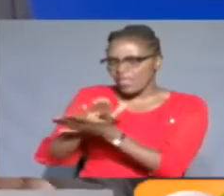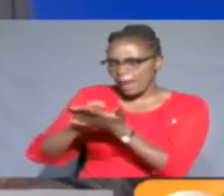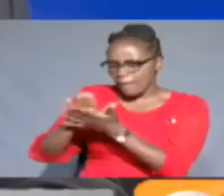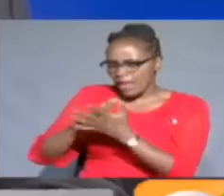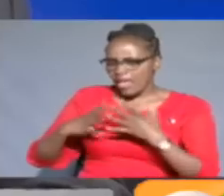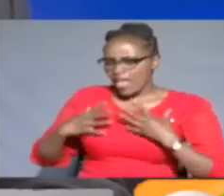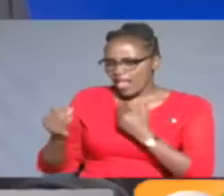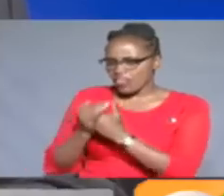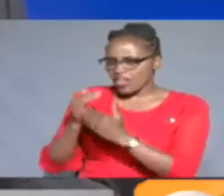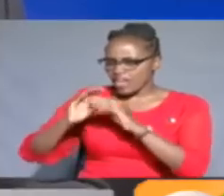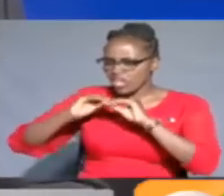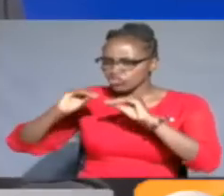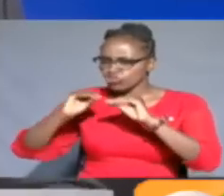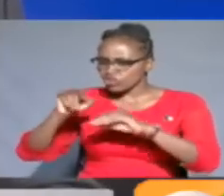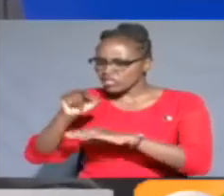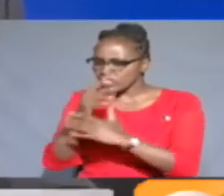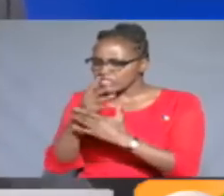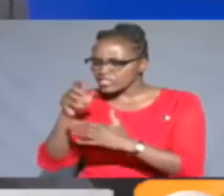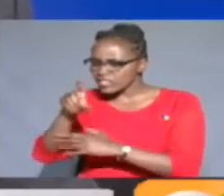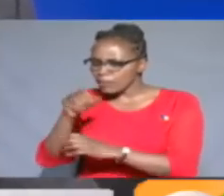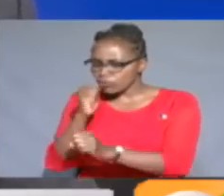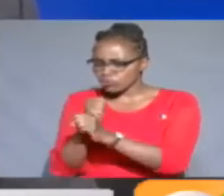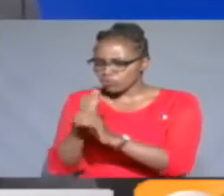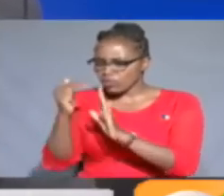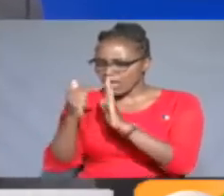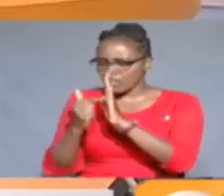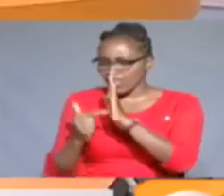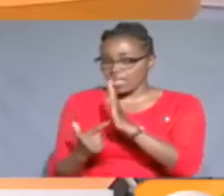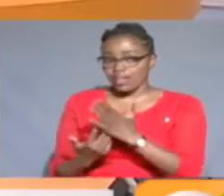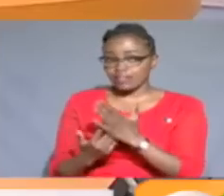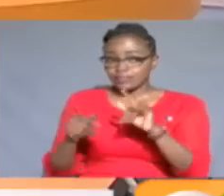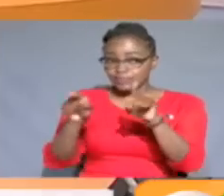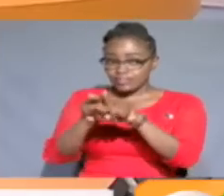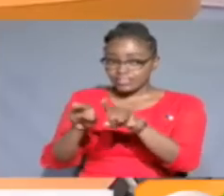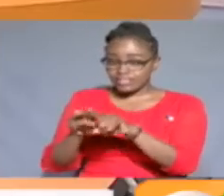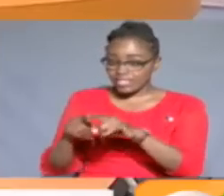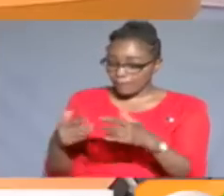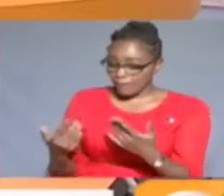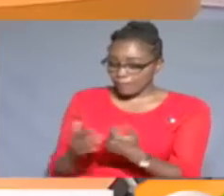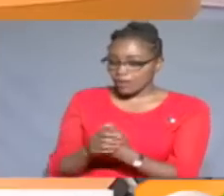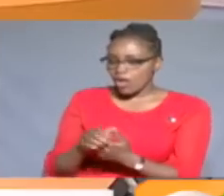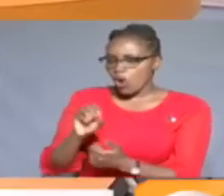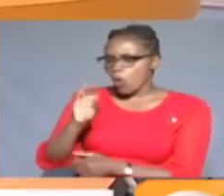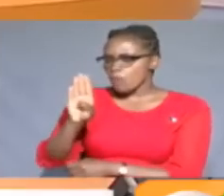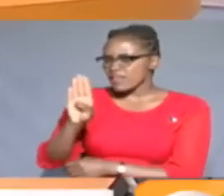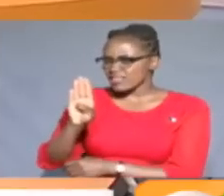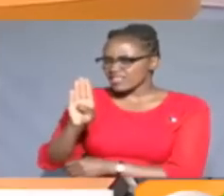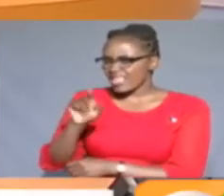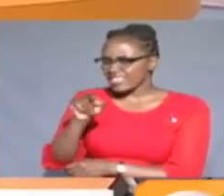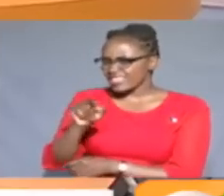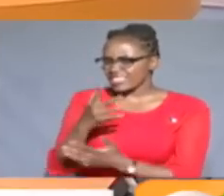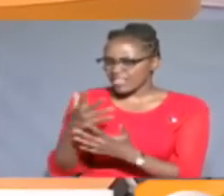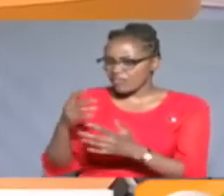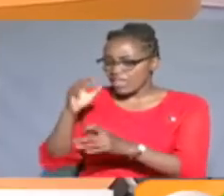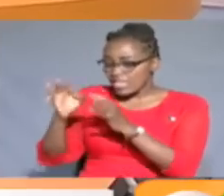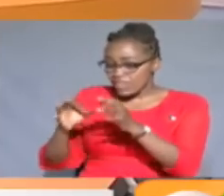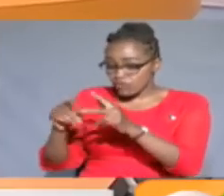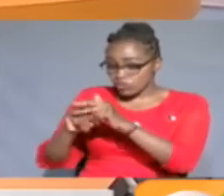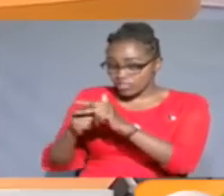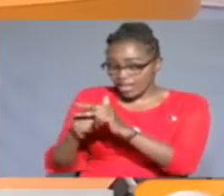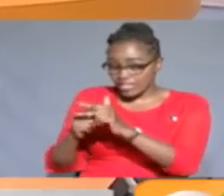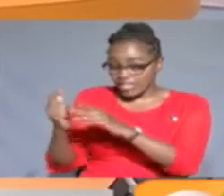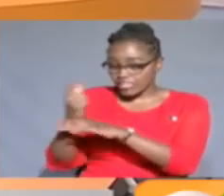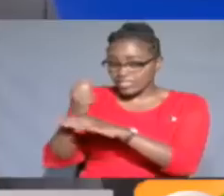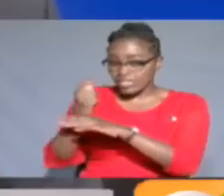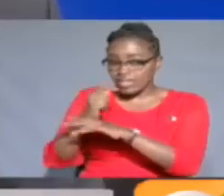They're being taught that these are things you shouldn't do. Even being obese, these are things. So when you start